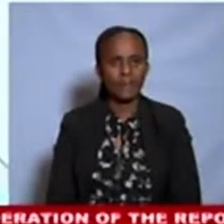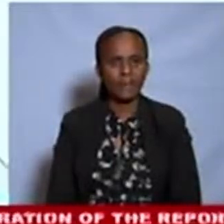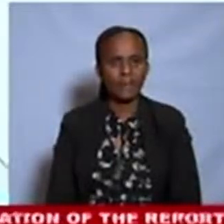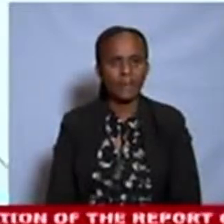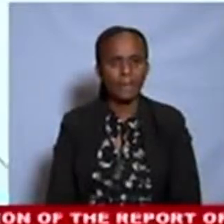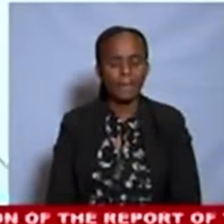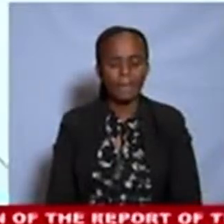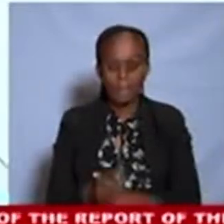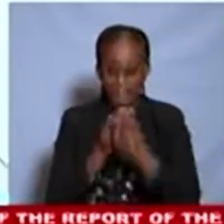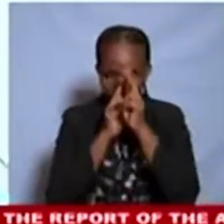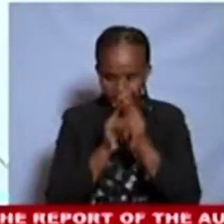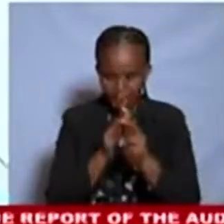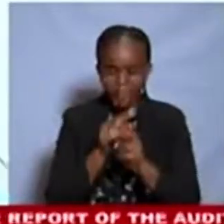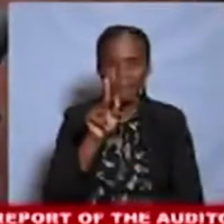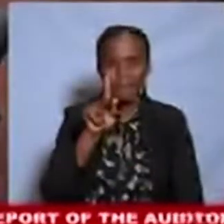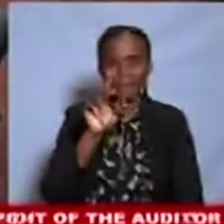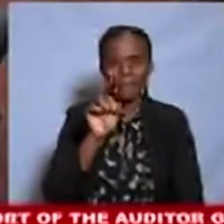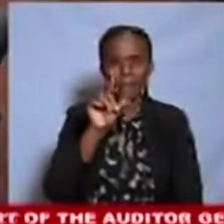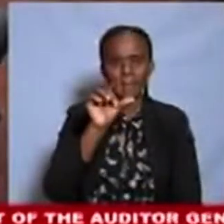Honorable Corona.